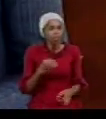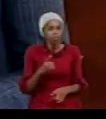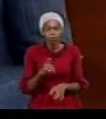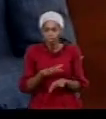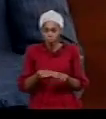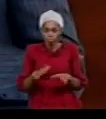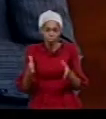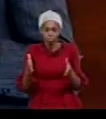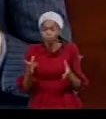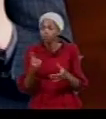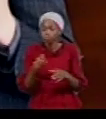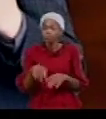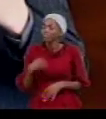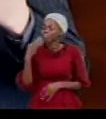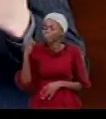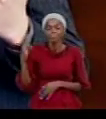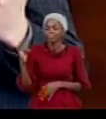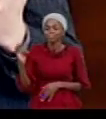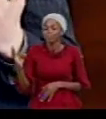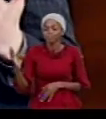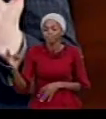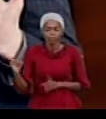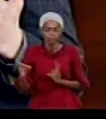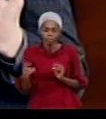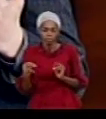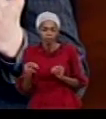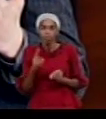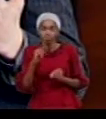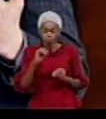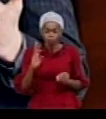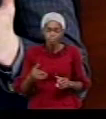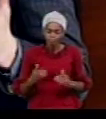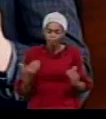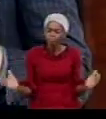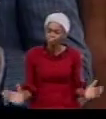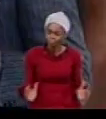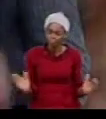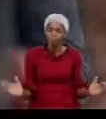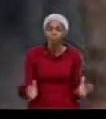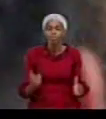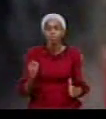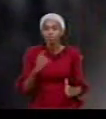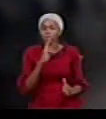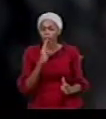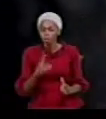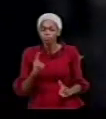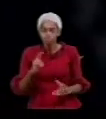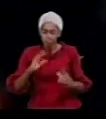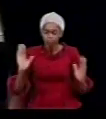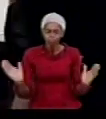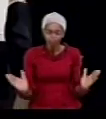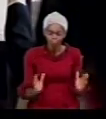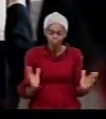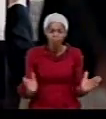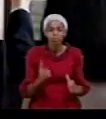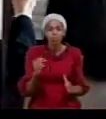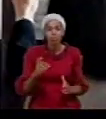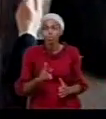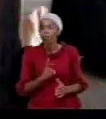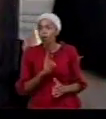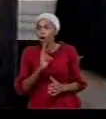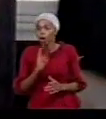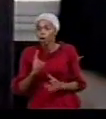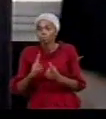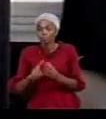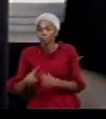to just preach, just to preach. You want to persuade. You want to convince. You want to get